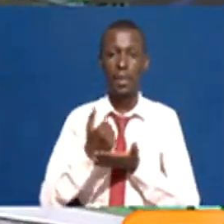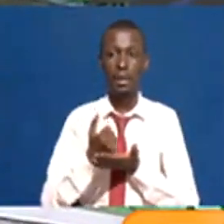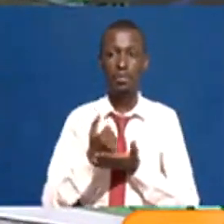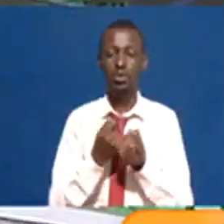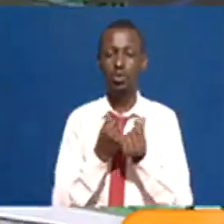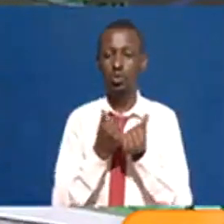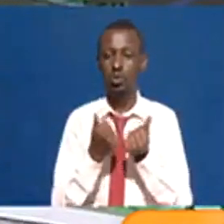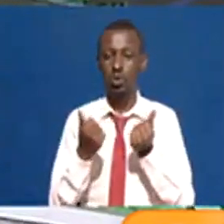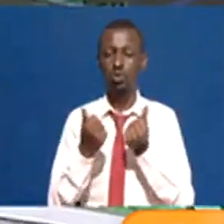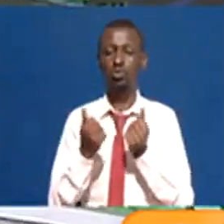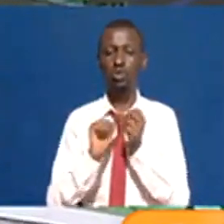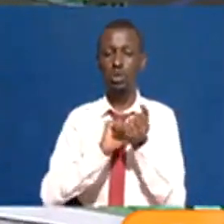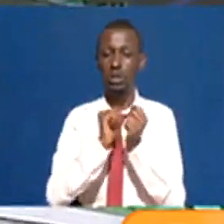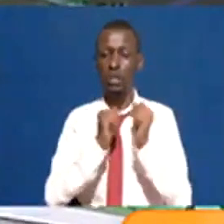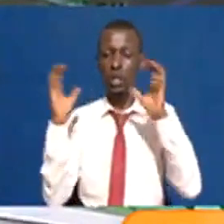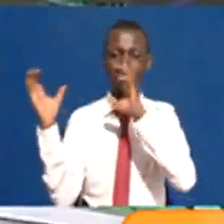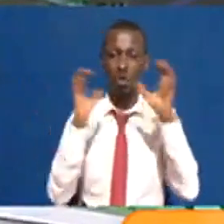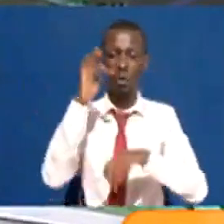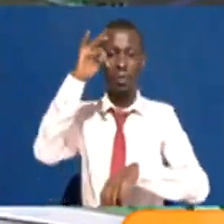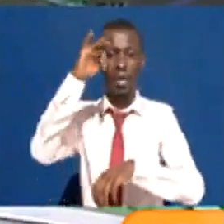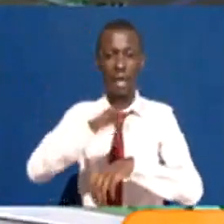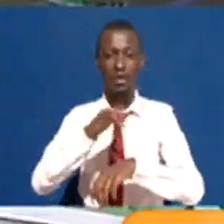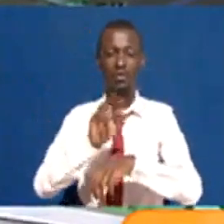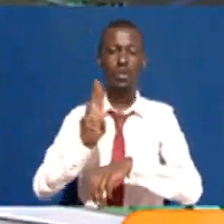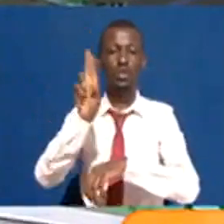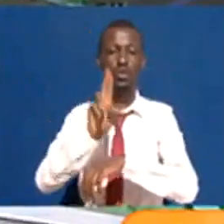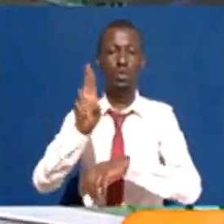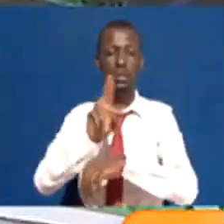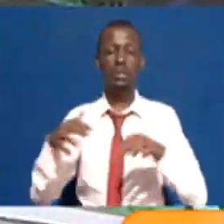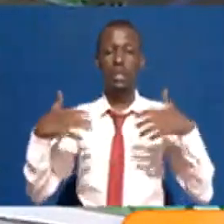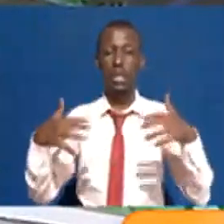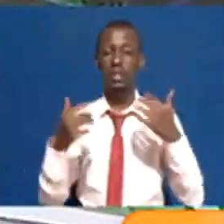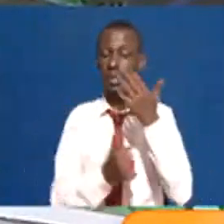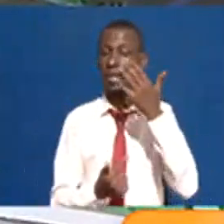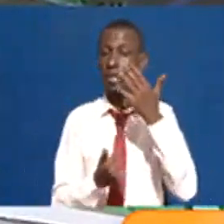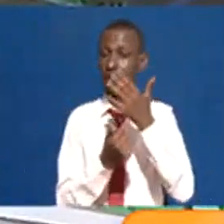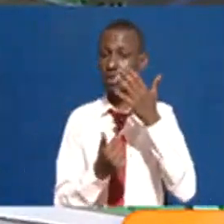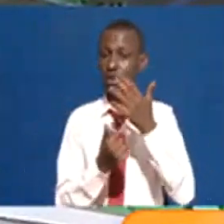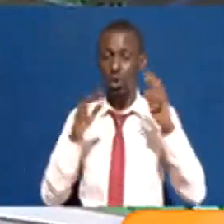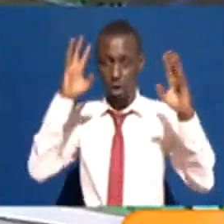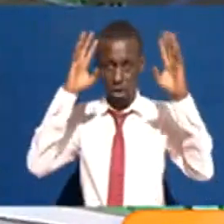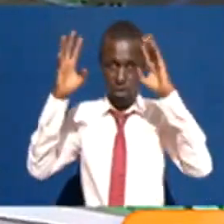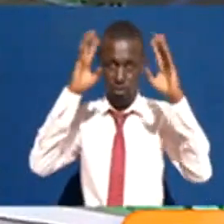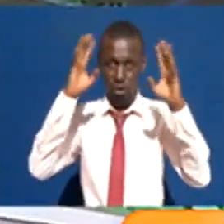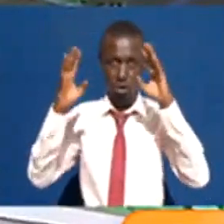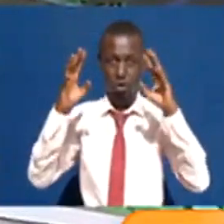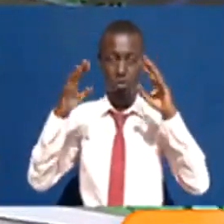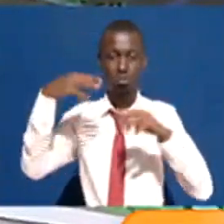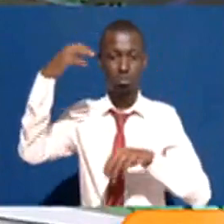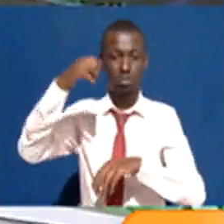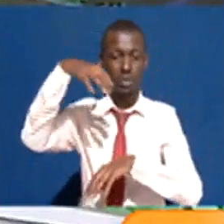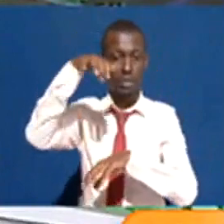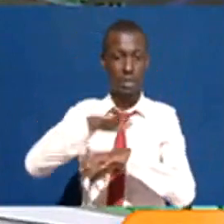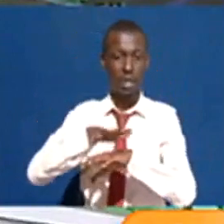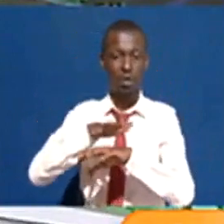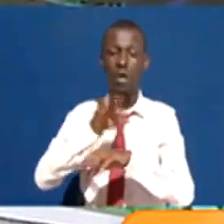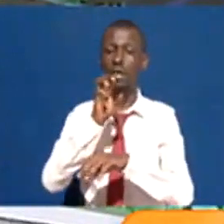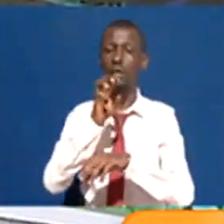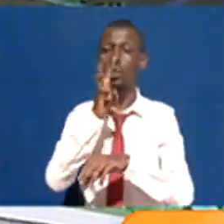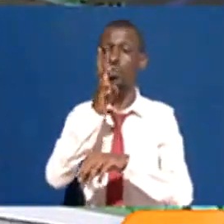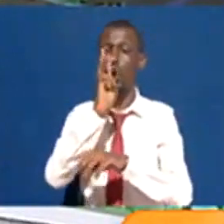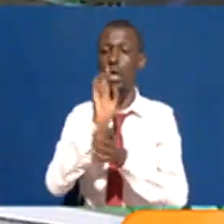of climate change using today's agricultural innovations. The solar-powered irrigation system is one